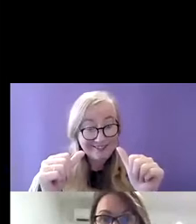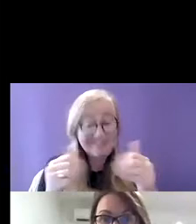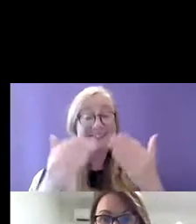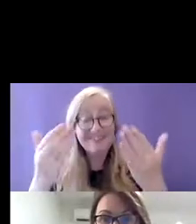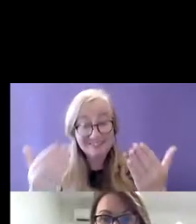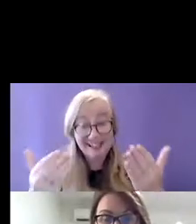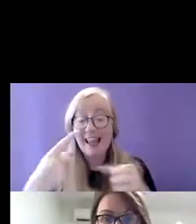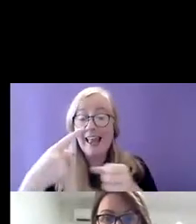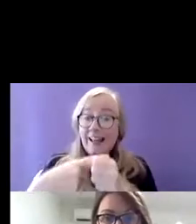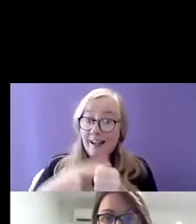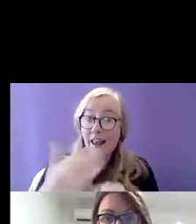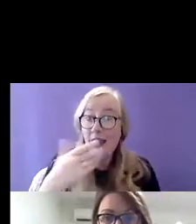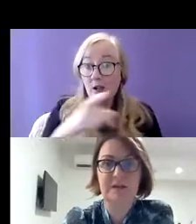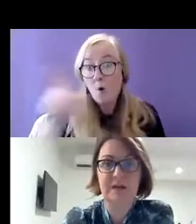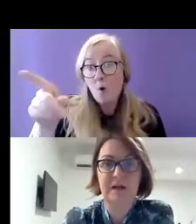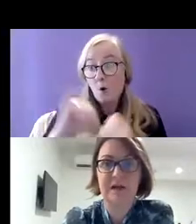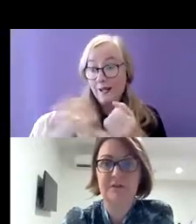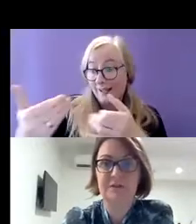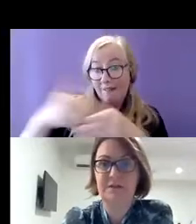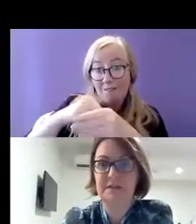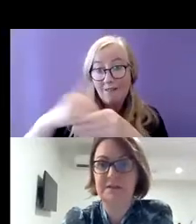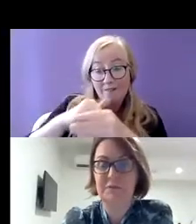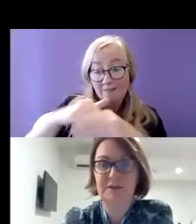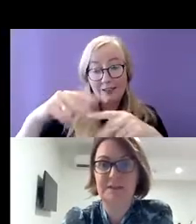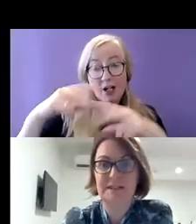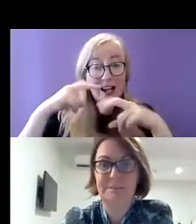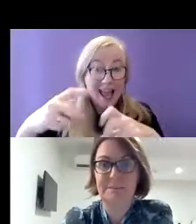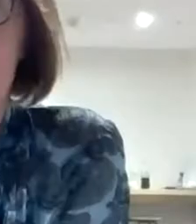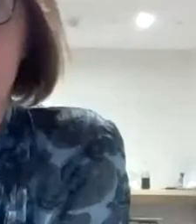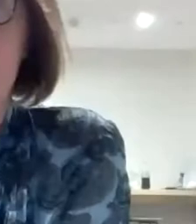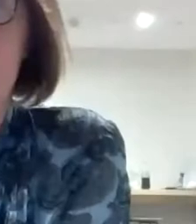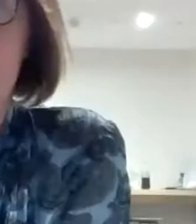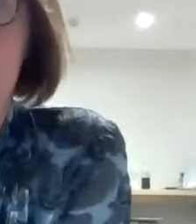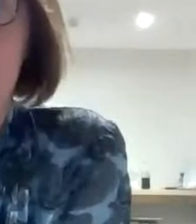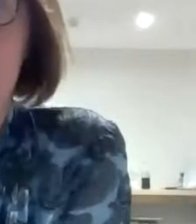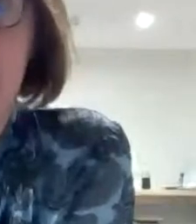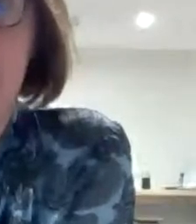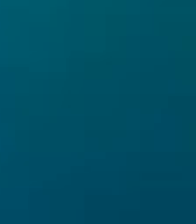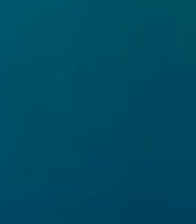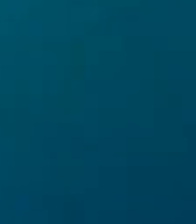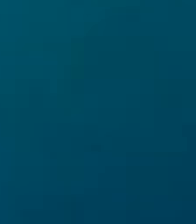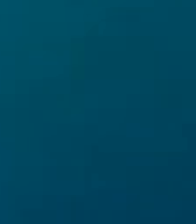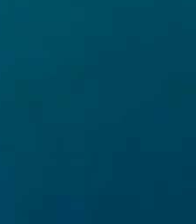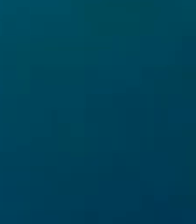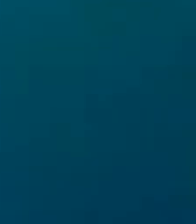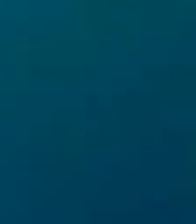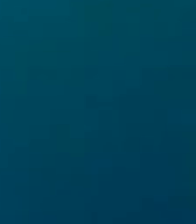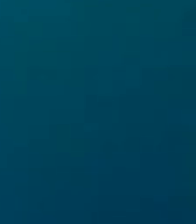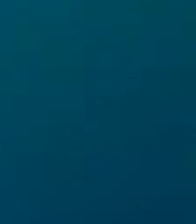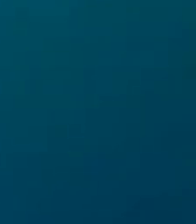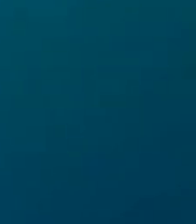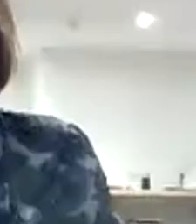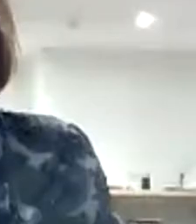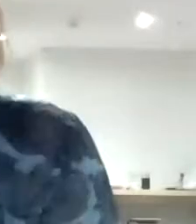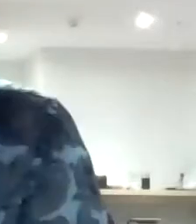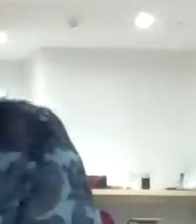again thanks to all the participants and to the research project team Great thank you very